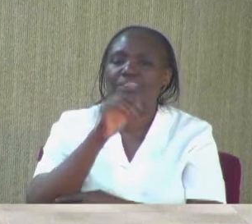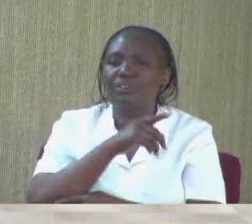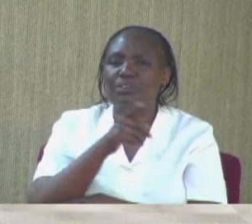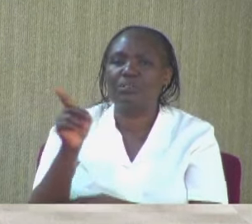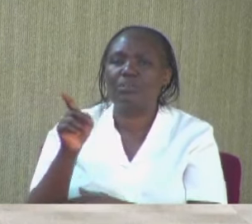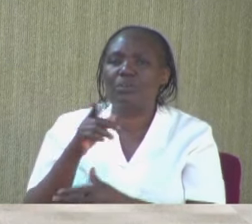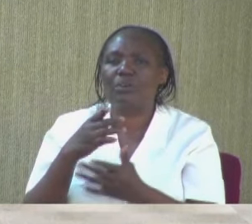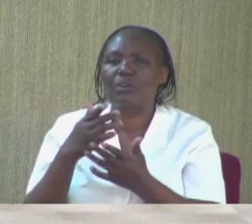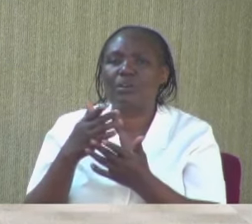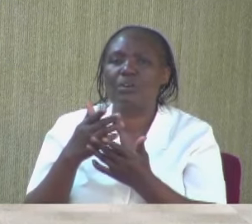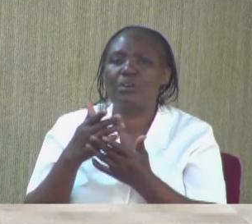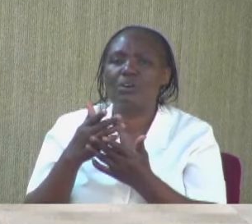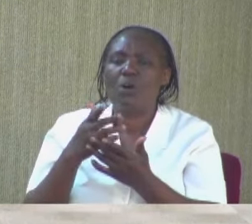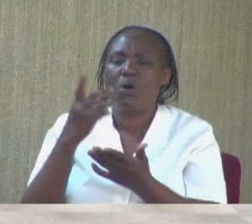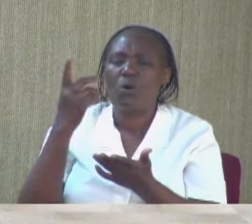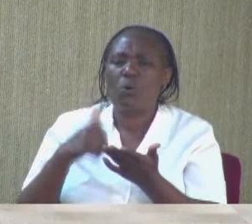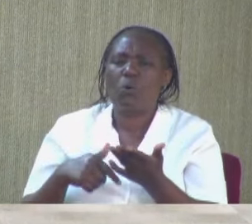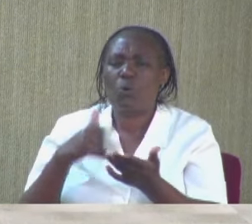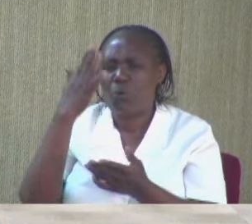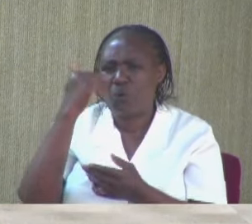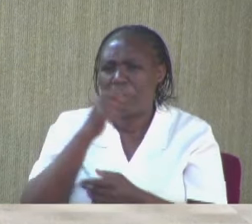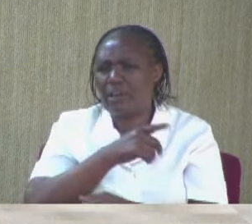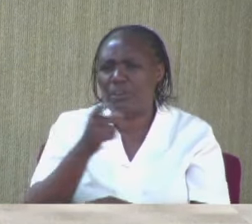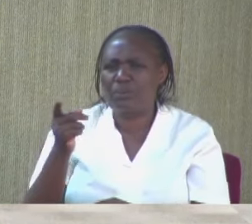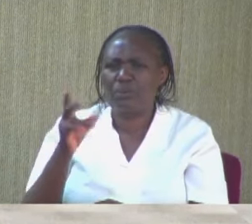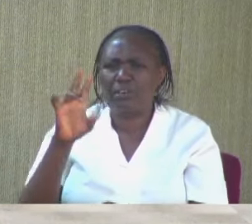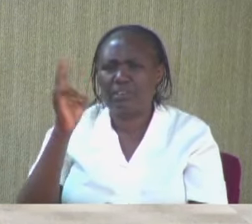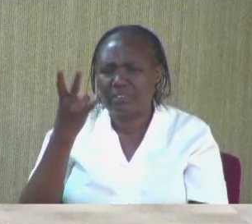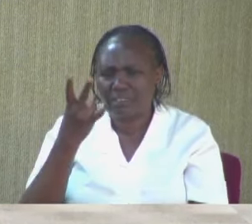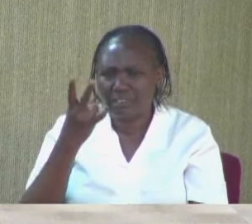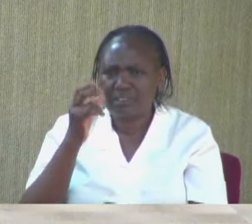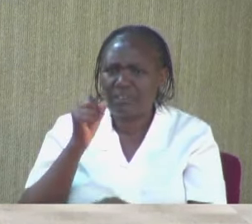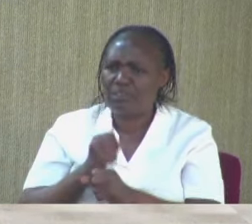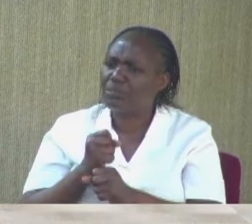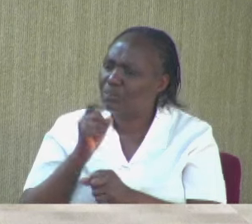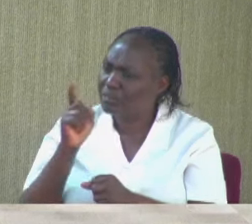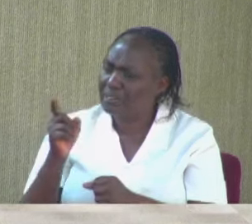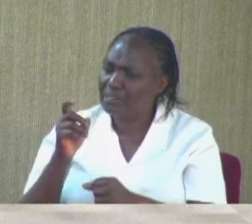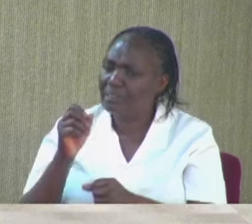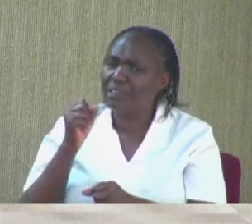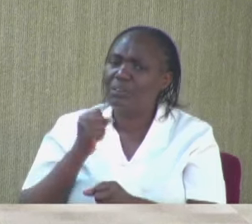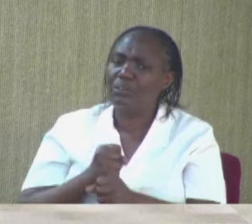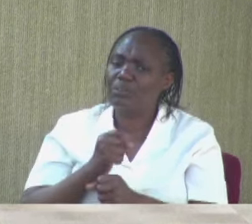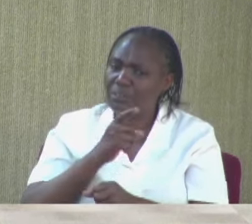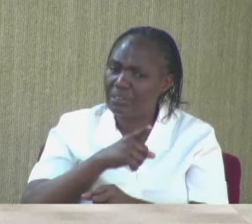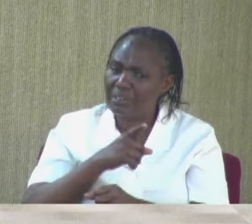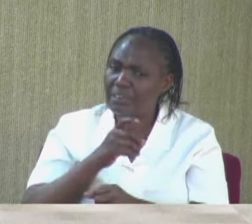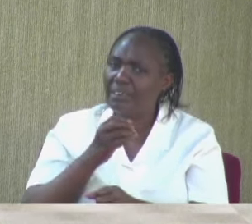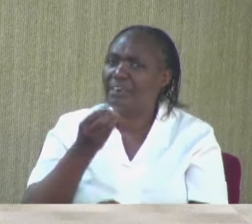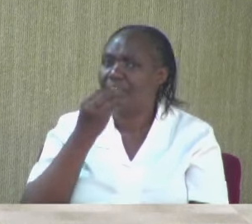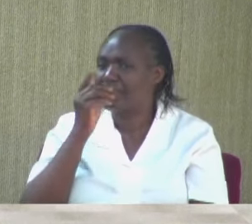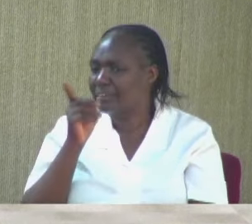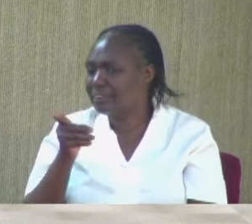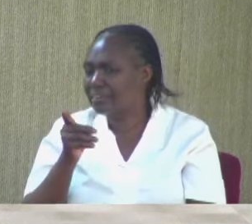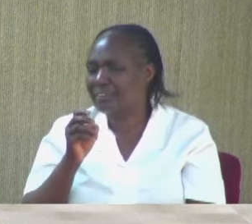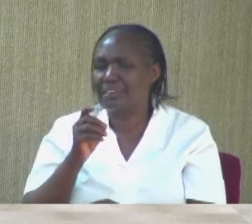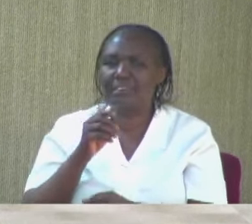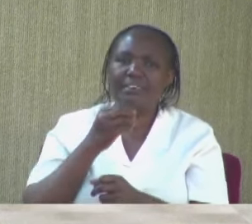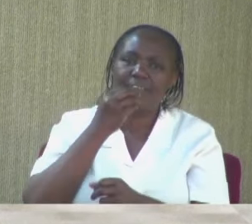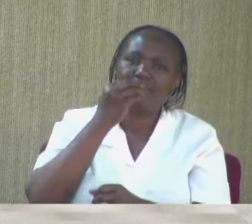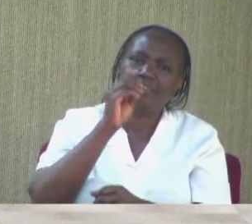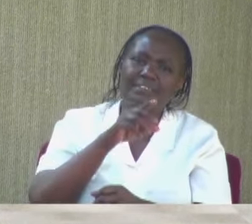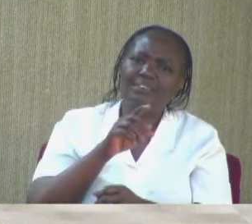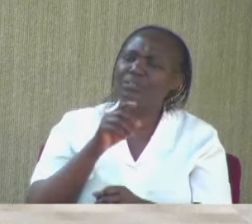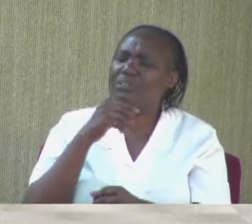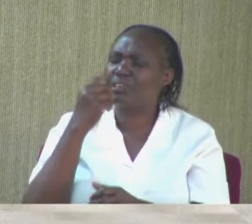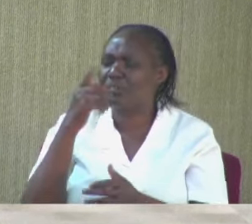wherever, why do you Seventh-day Adventists do this and don't do this? You eat this, you don't eat this. You do not say, Ellen White says in